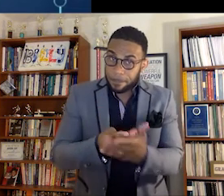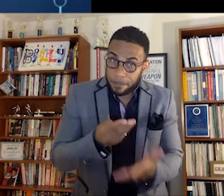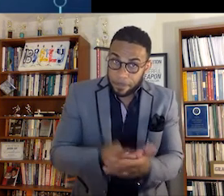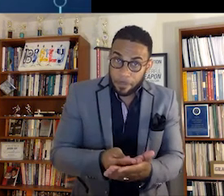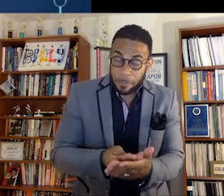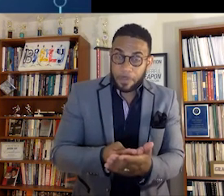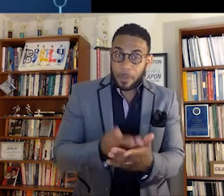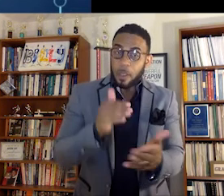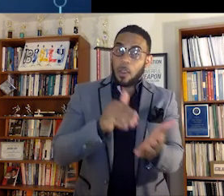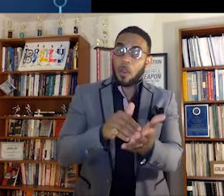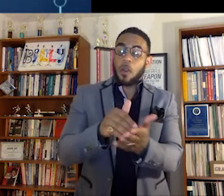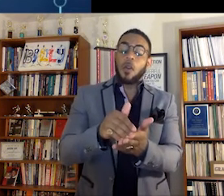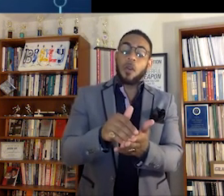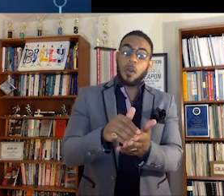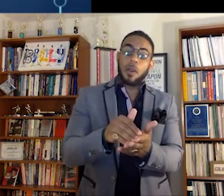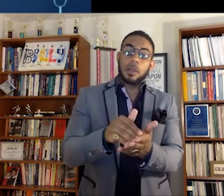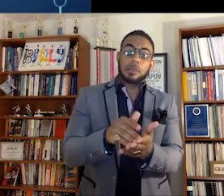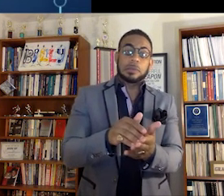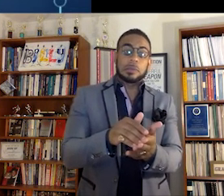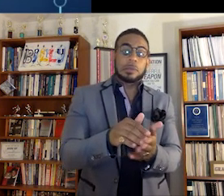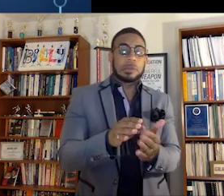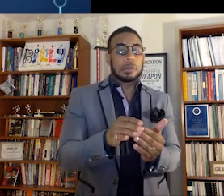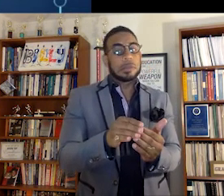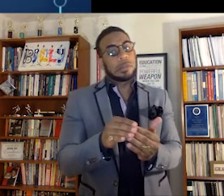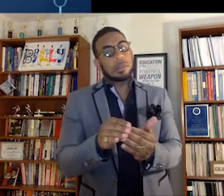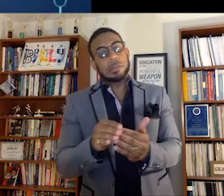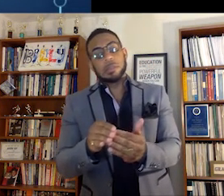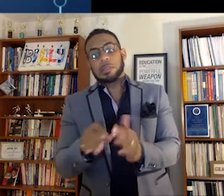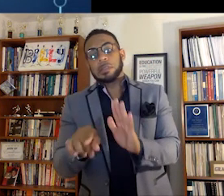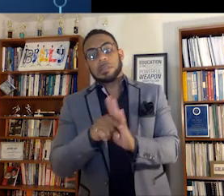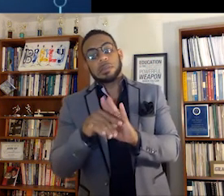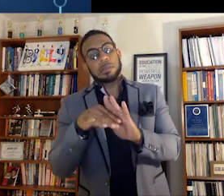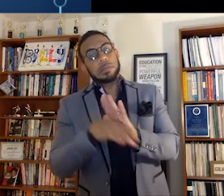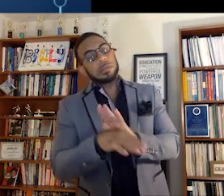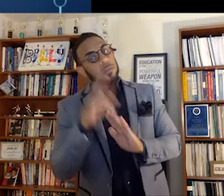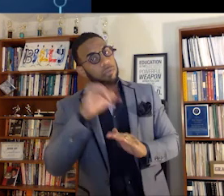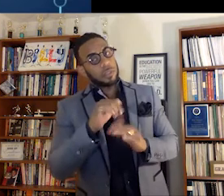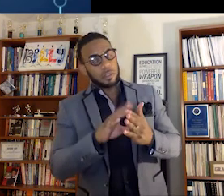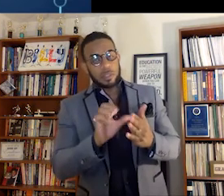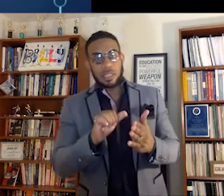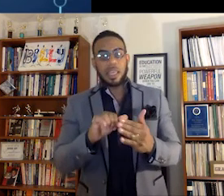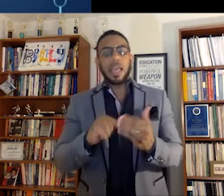is often a deterrent for some students. And then